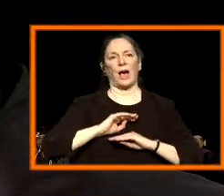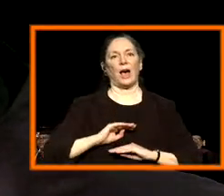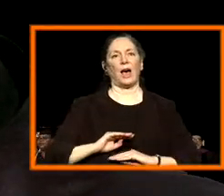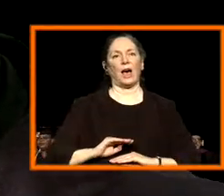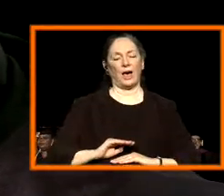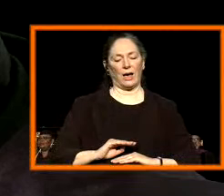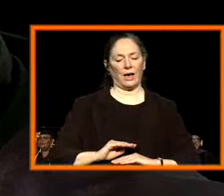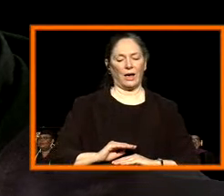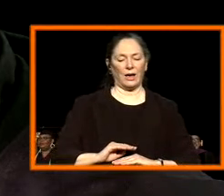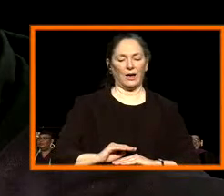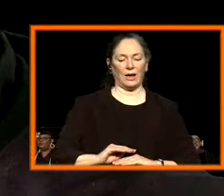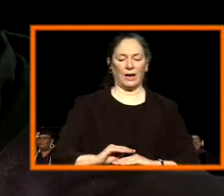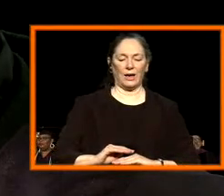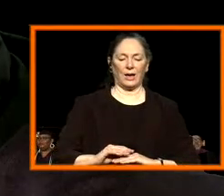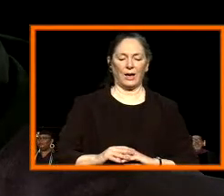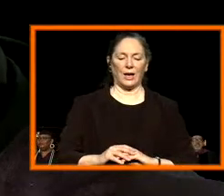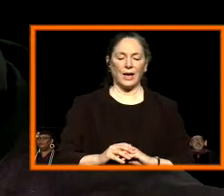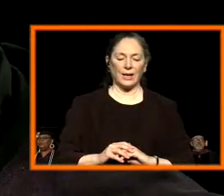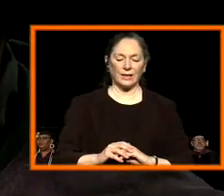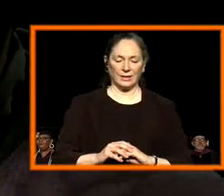Father